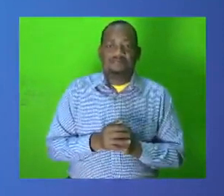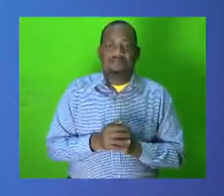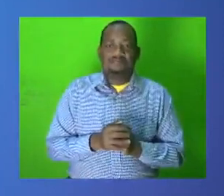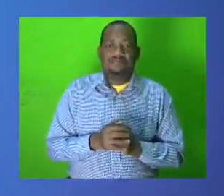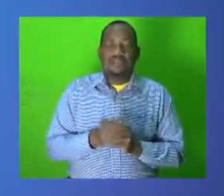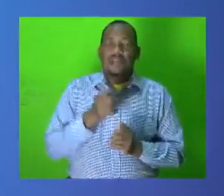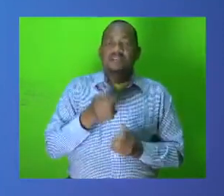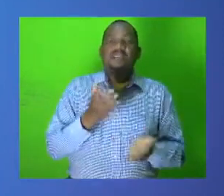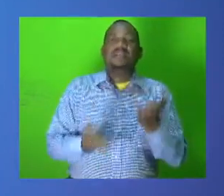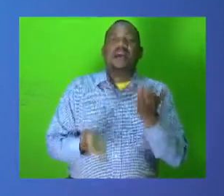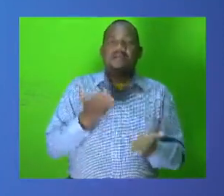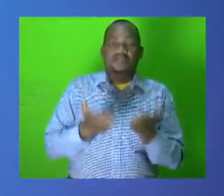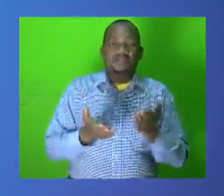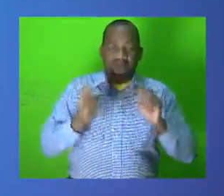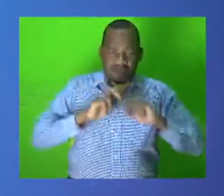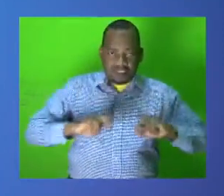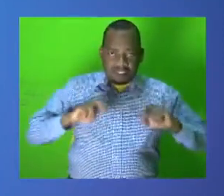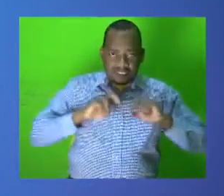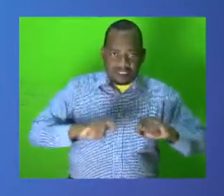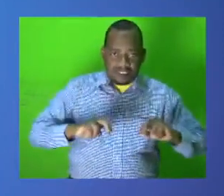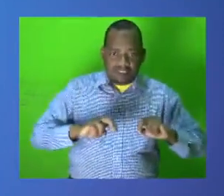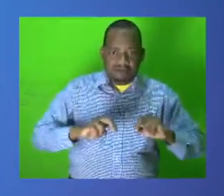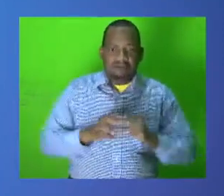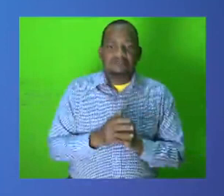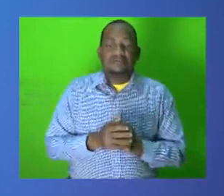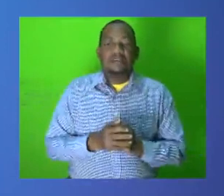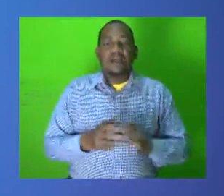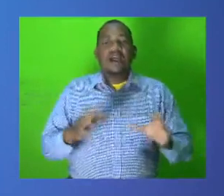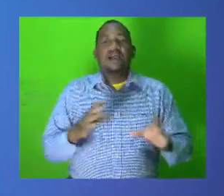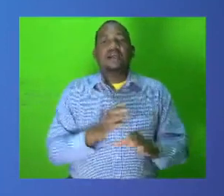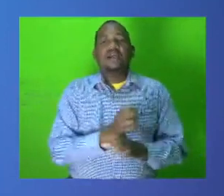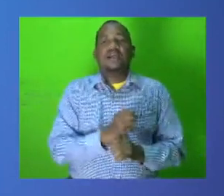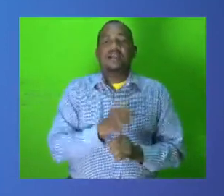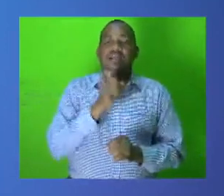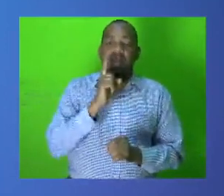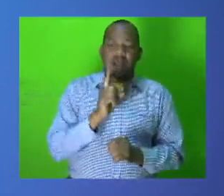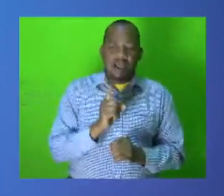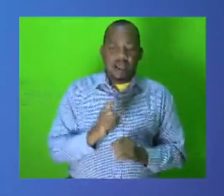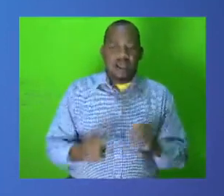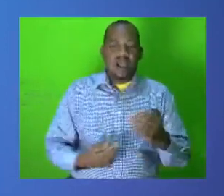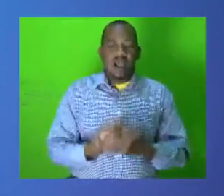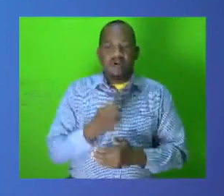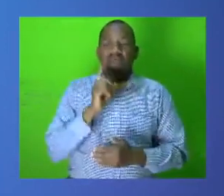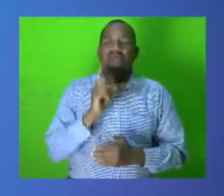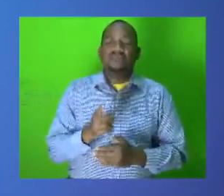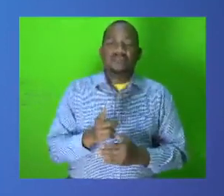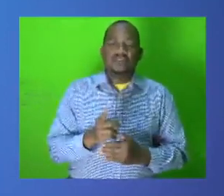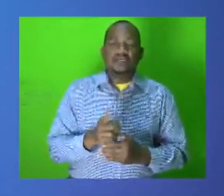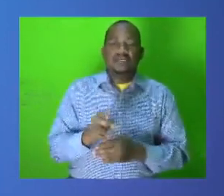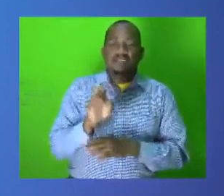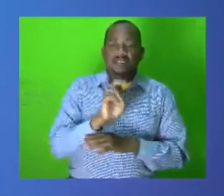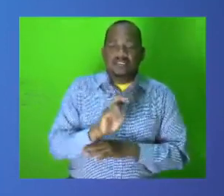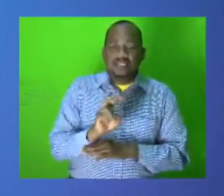It is a types of research carried out for the sake of